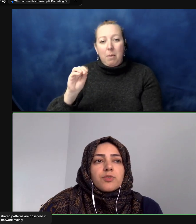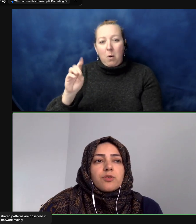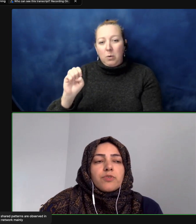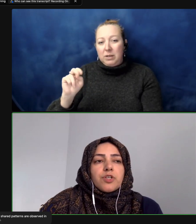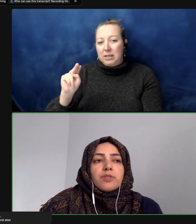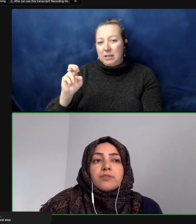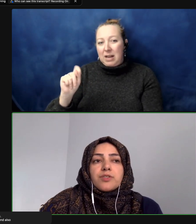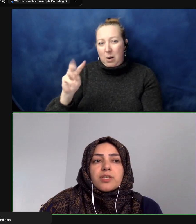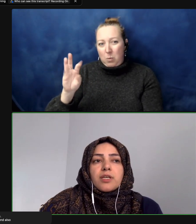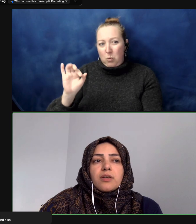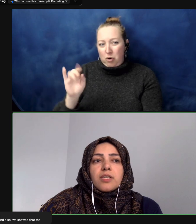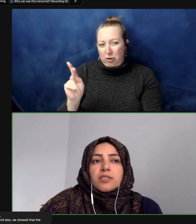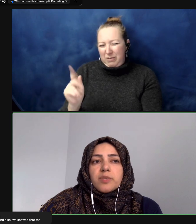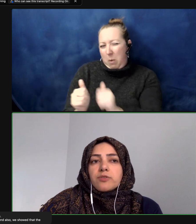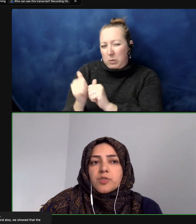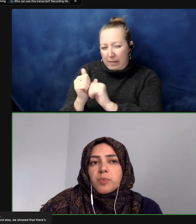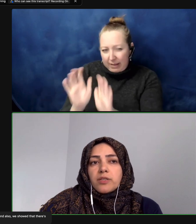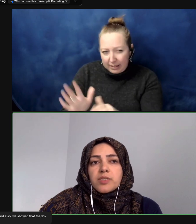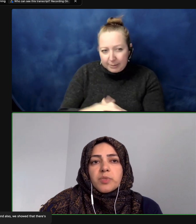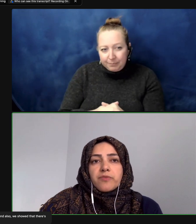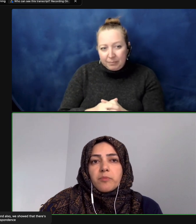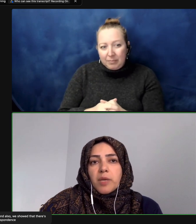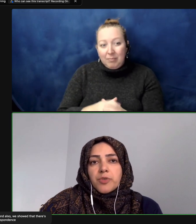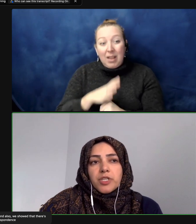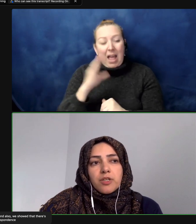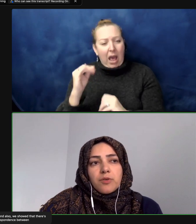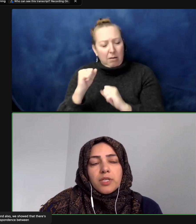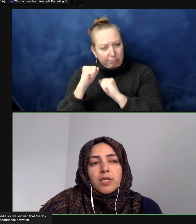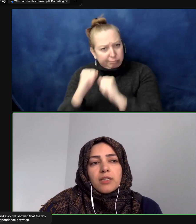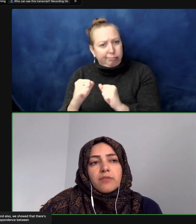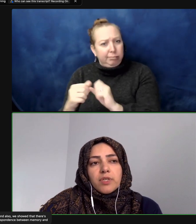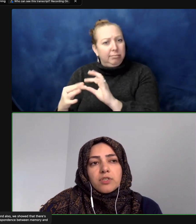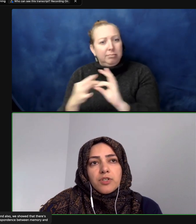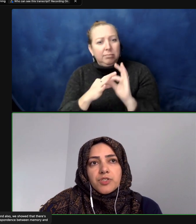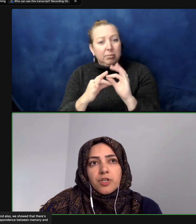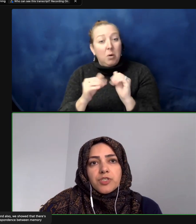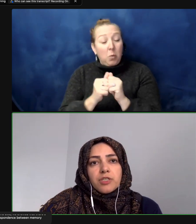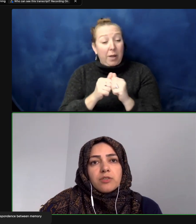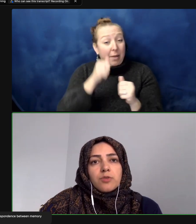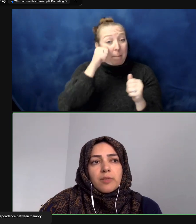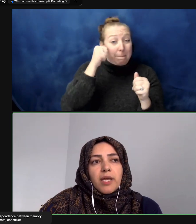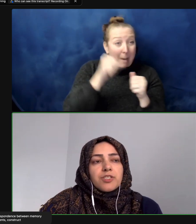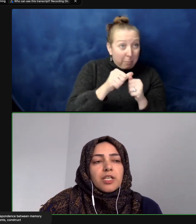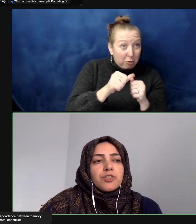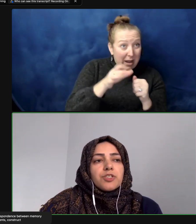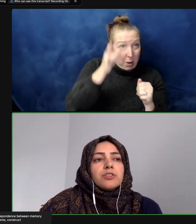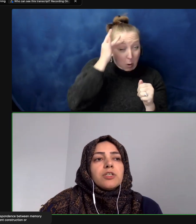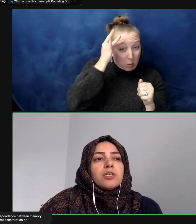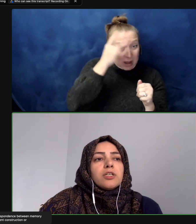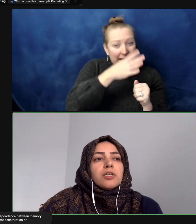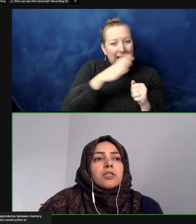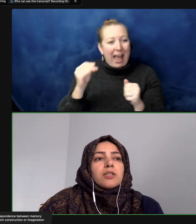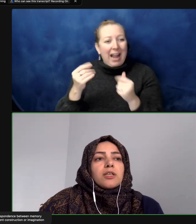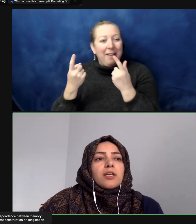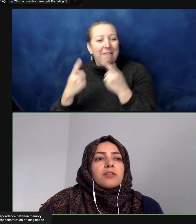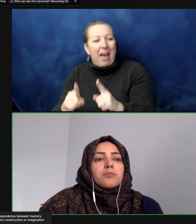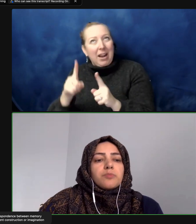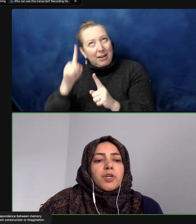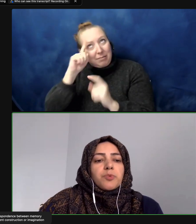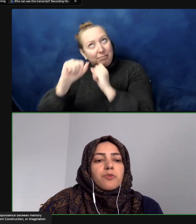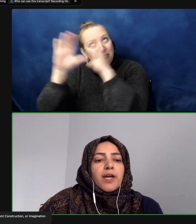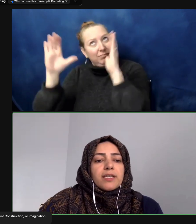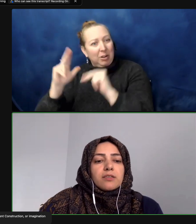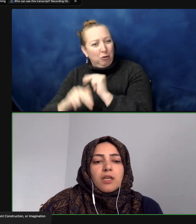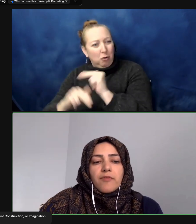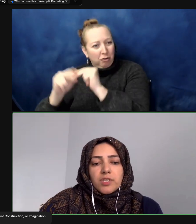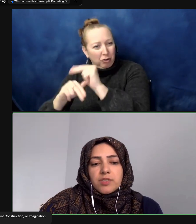and also we showed that there's intimate correspondence between memory encoding and event construction or imagination. And